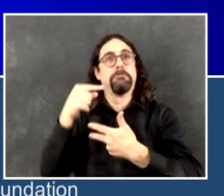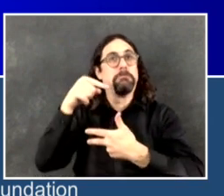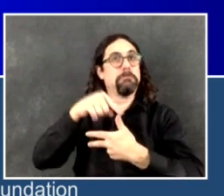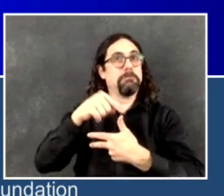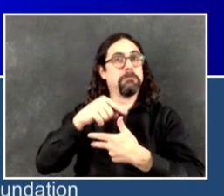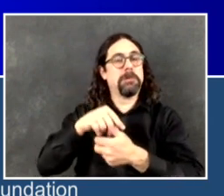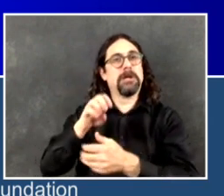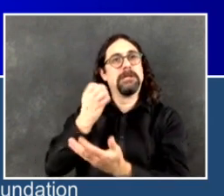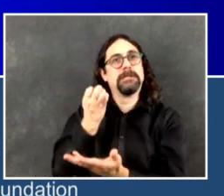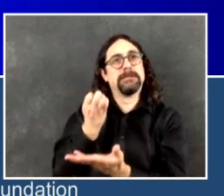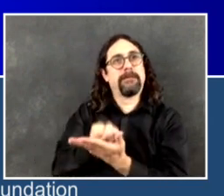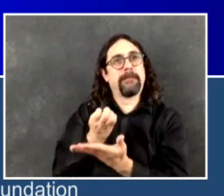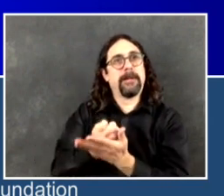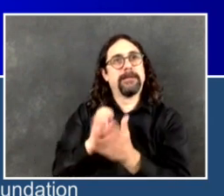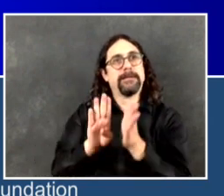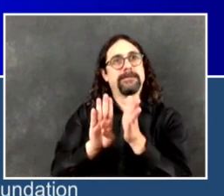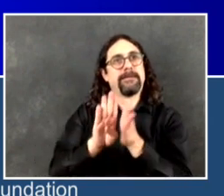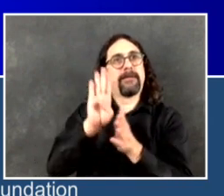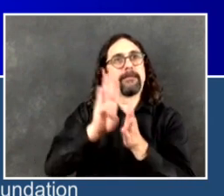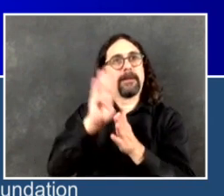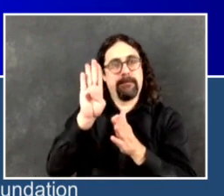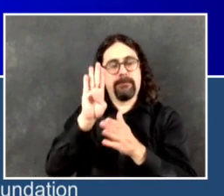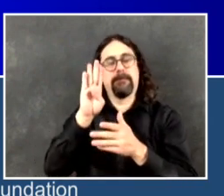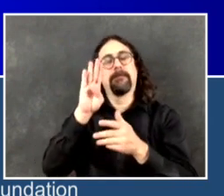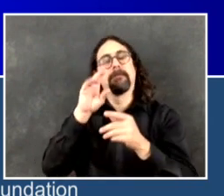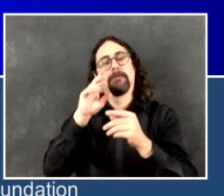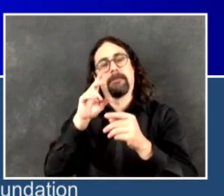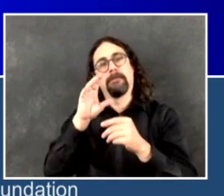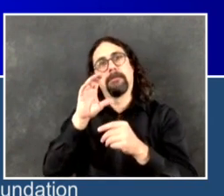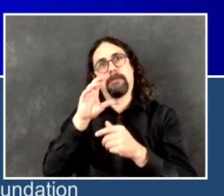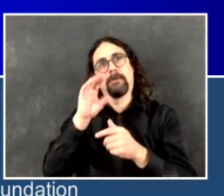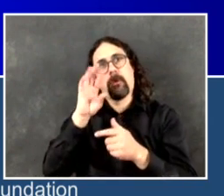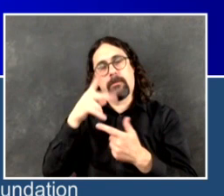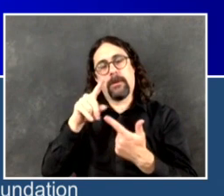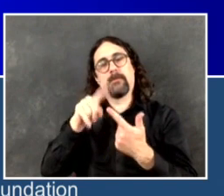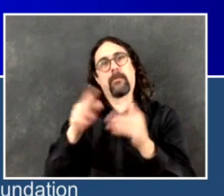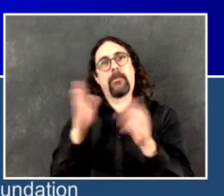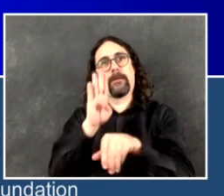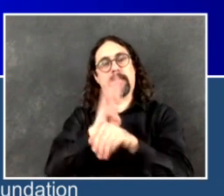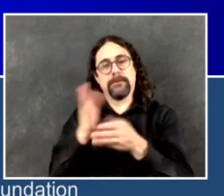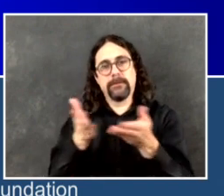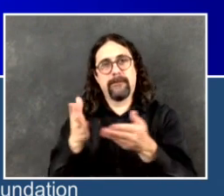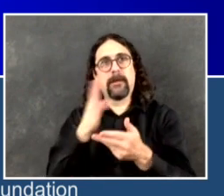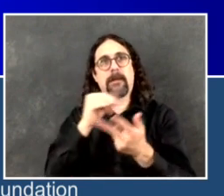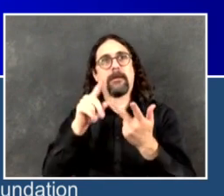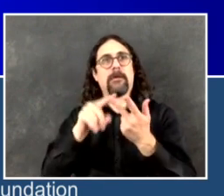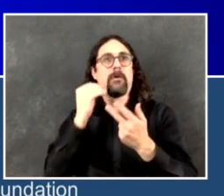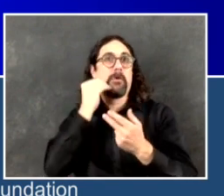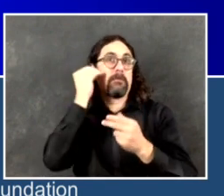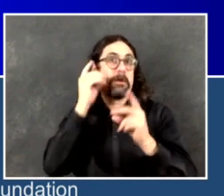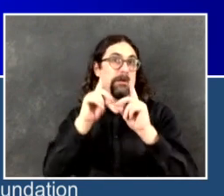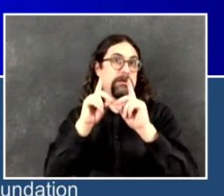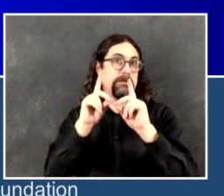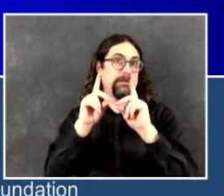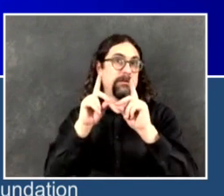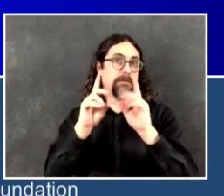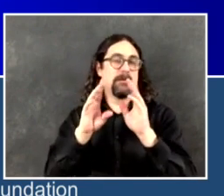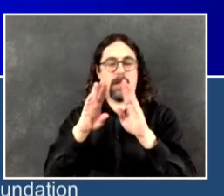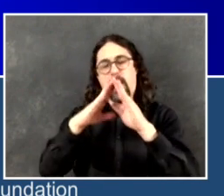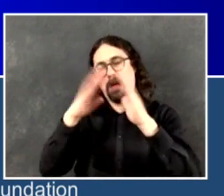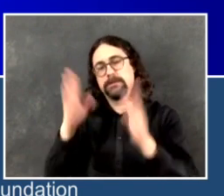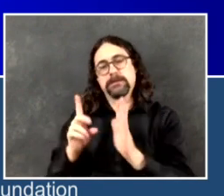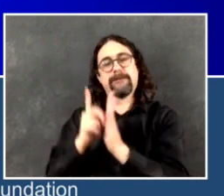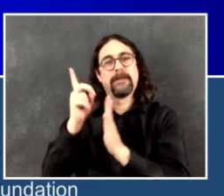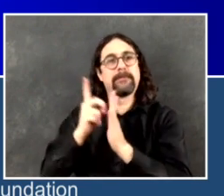Department. She understands what it's like not only to run these large organizations, but to serve people who need the help now, folks who